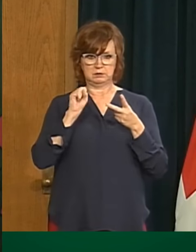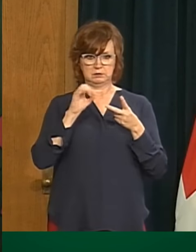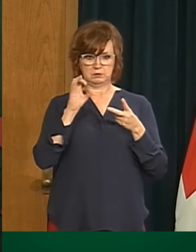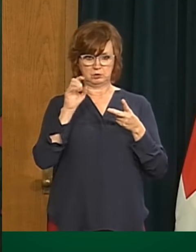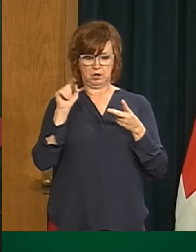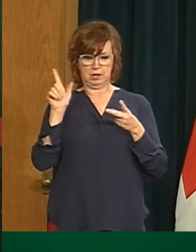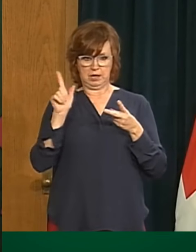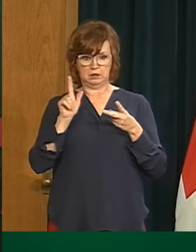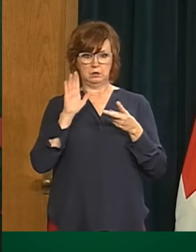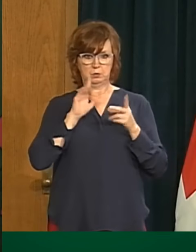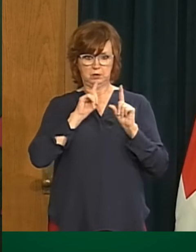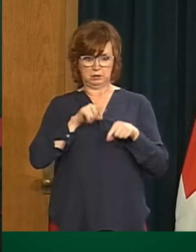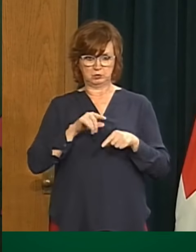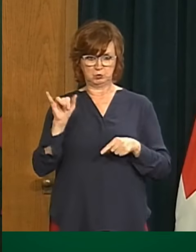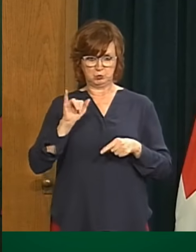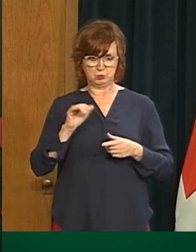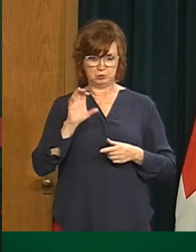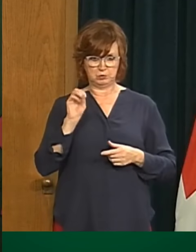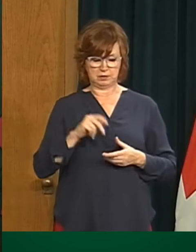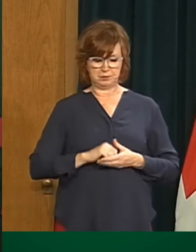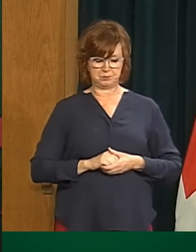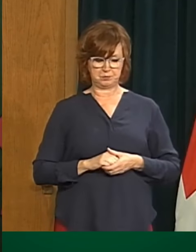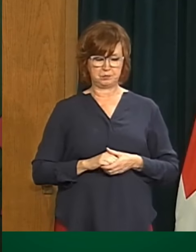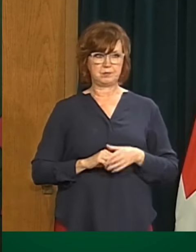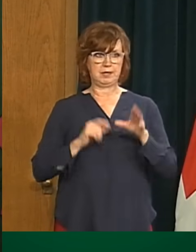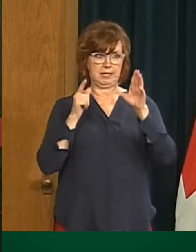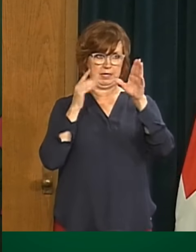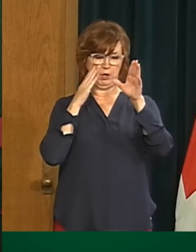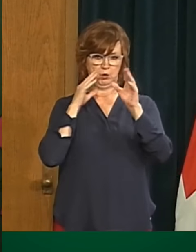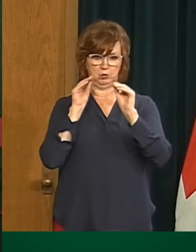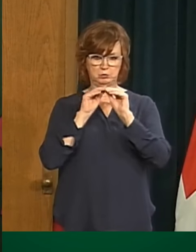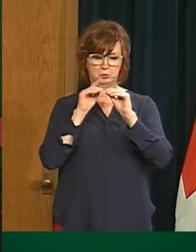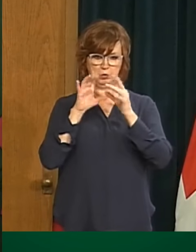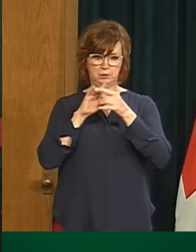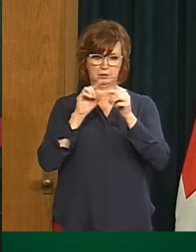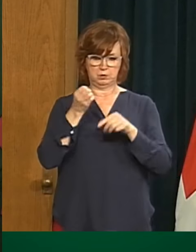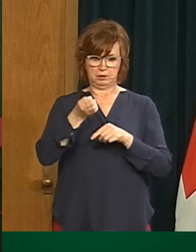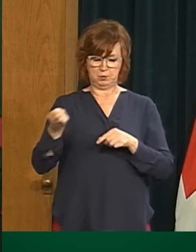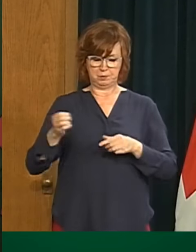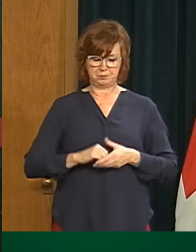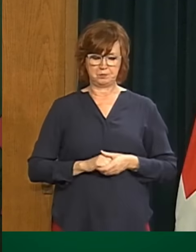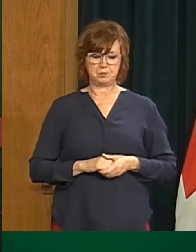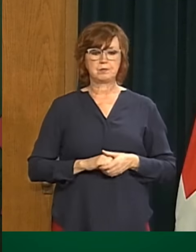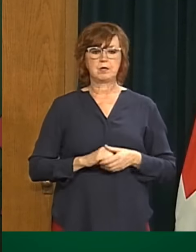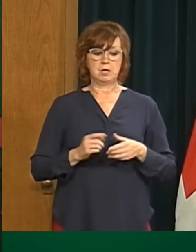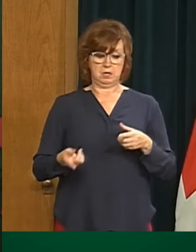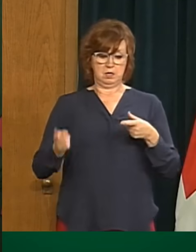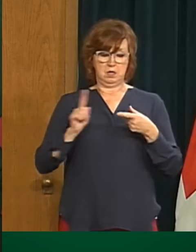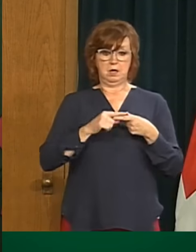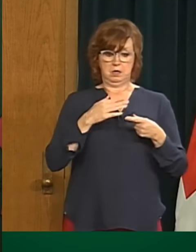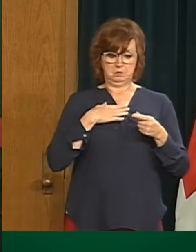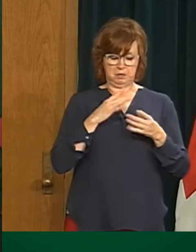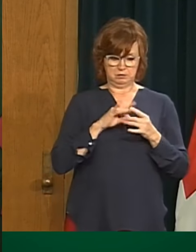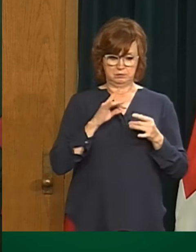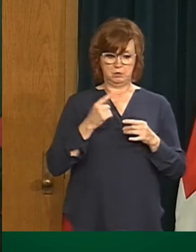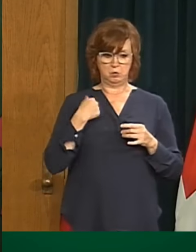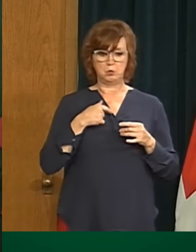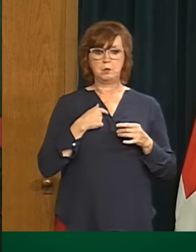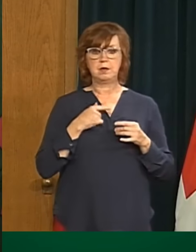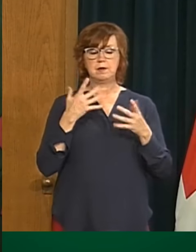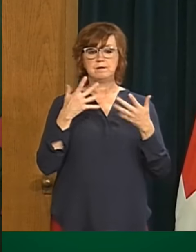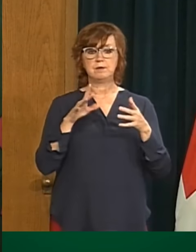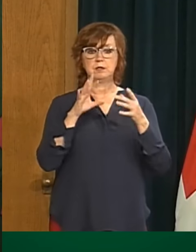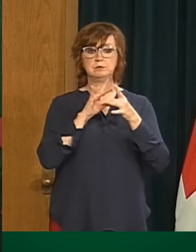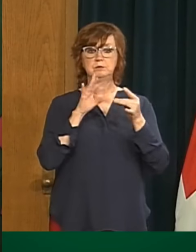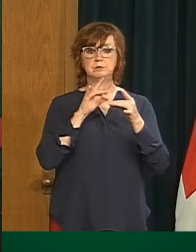speed sort of day to day on where we're at as far as supplies and PPE. I would say when we first announced the Reopen Saskatchewan plan,